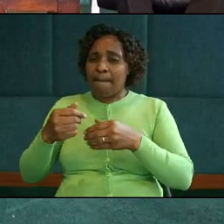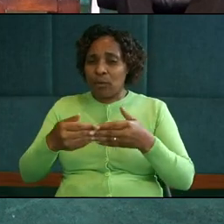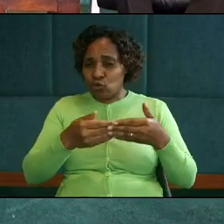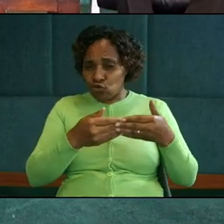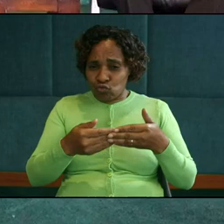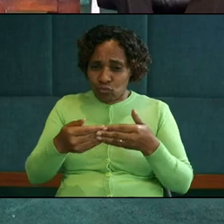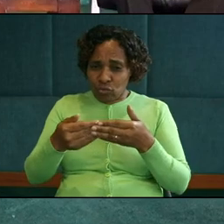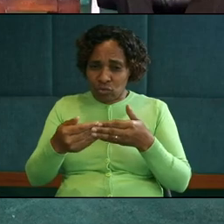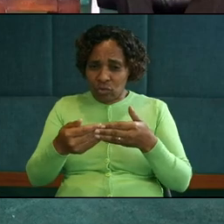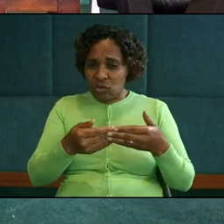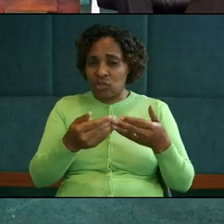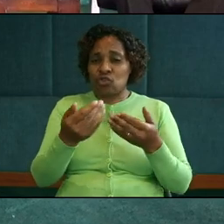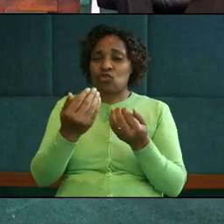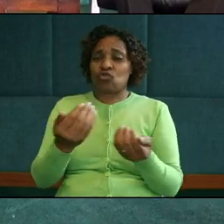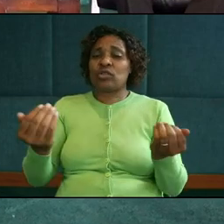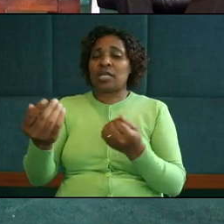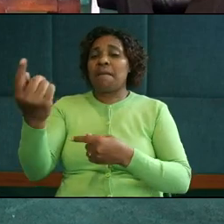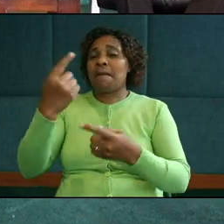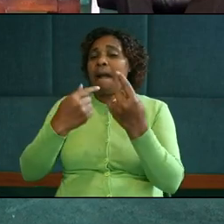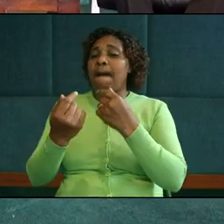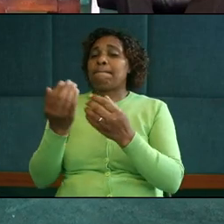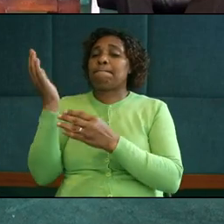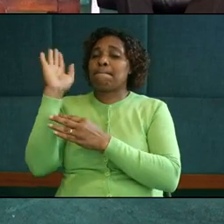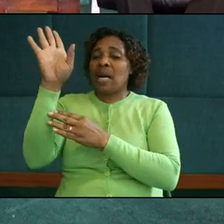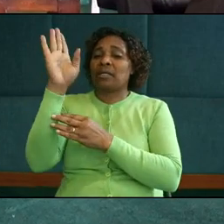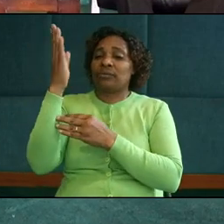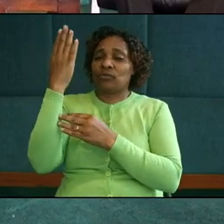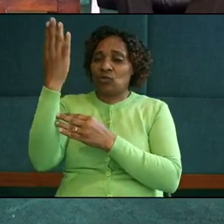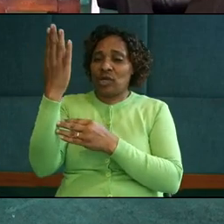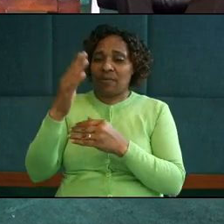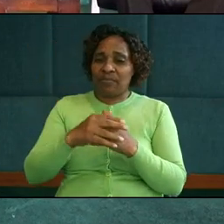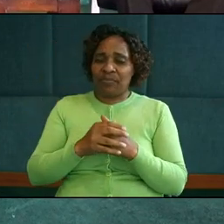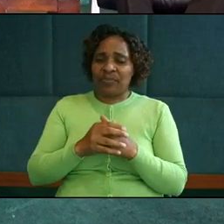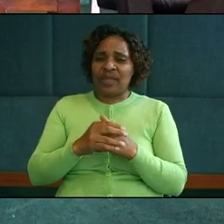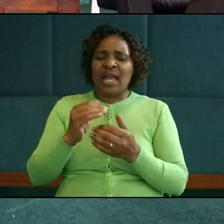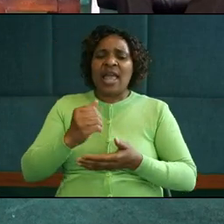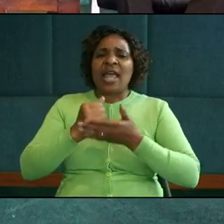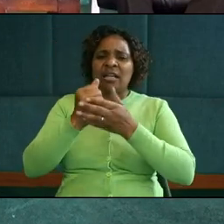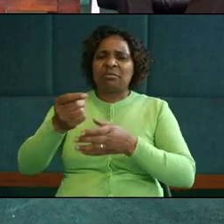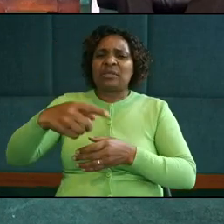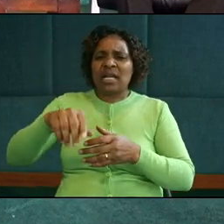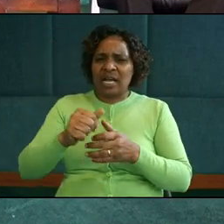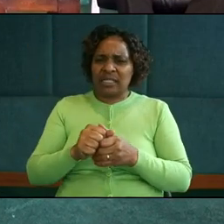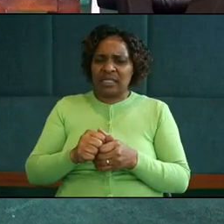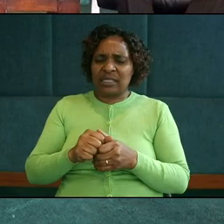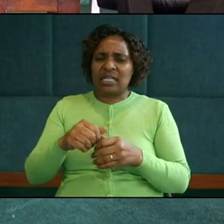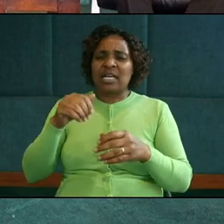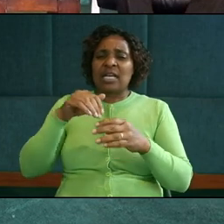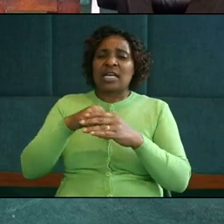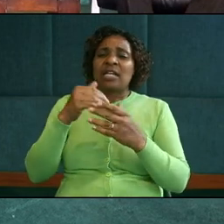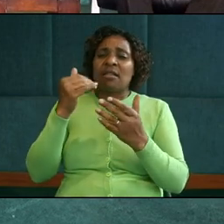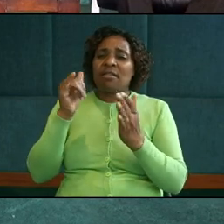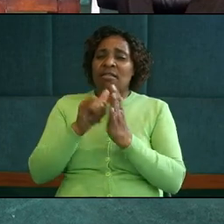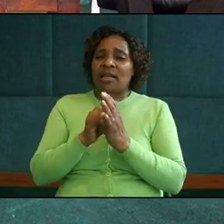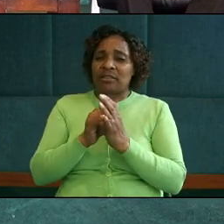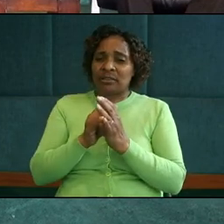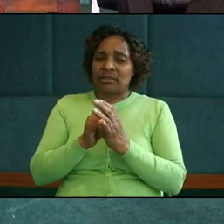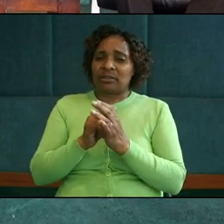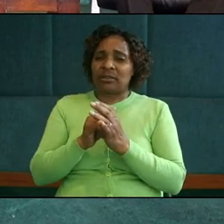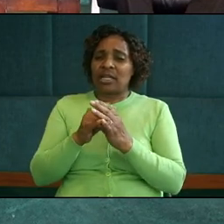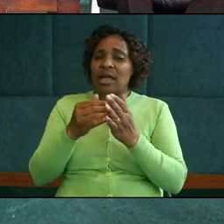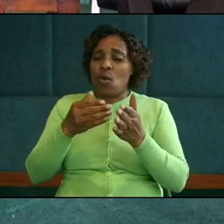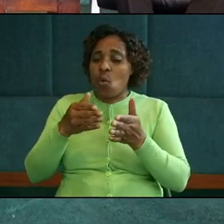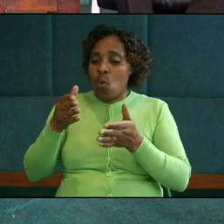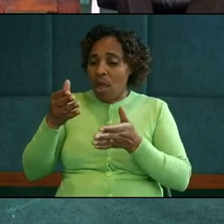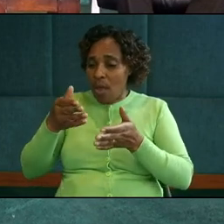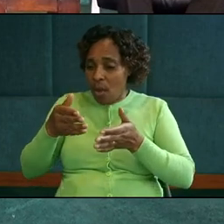bring your children back to me. And it really helps us in that suspect that